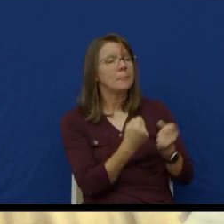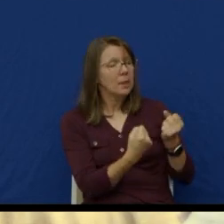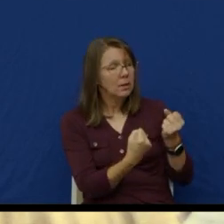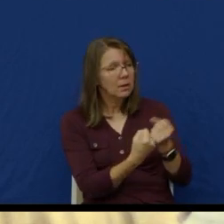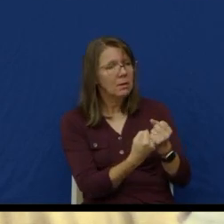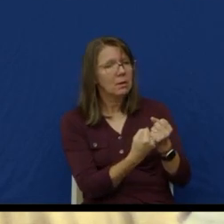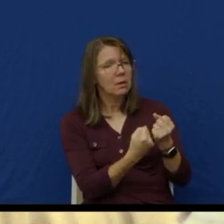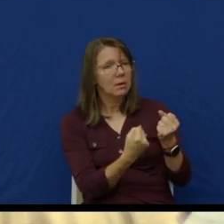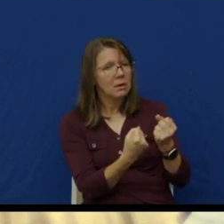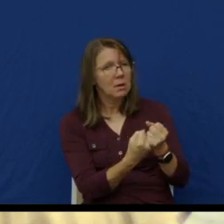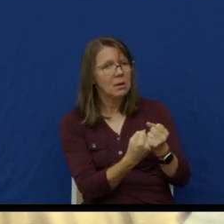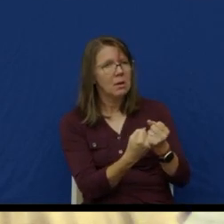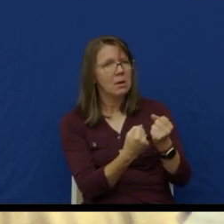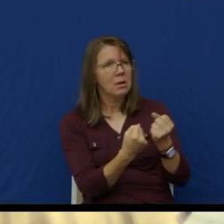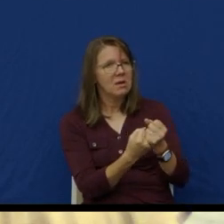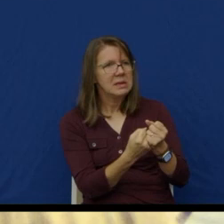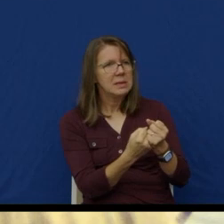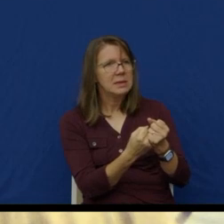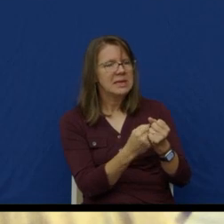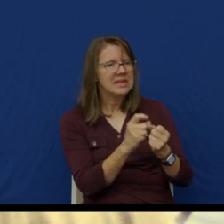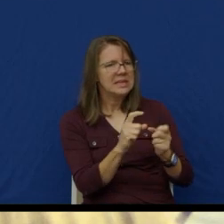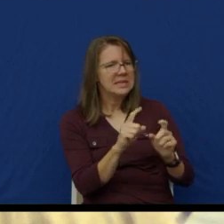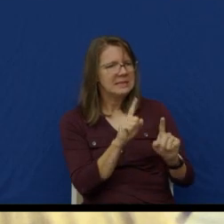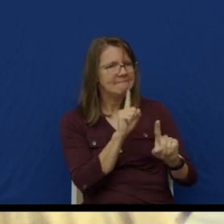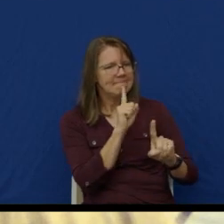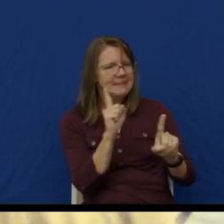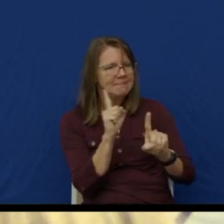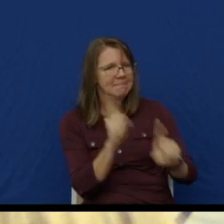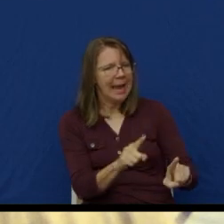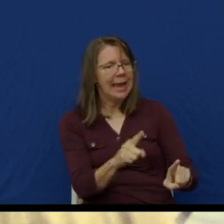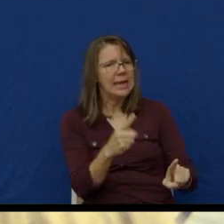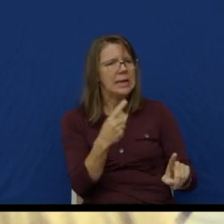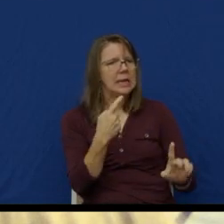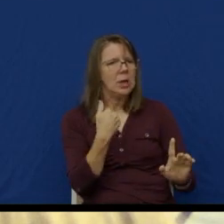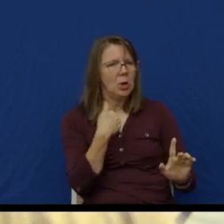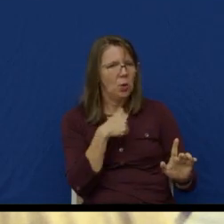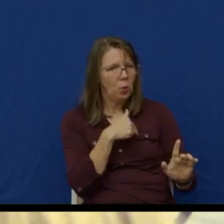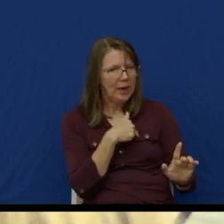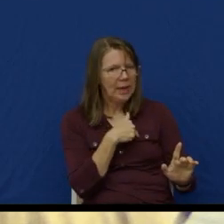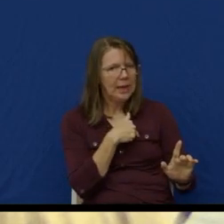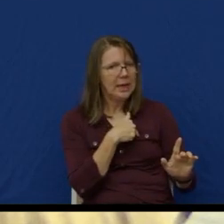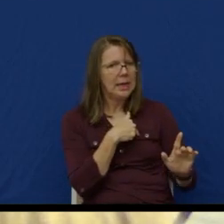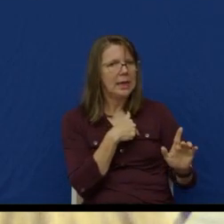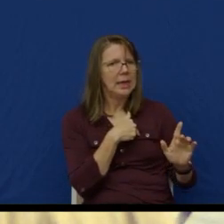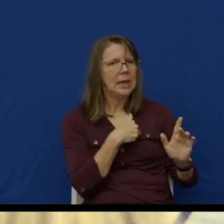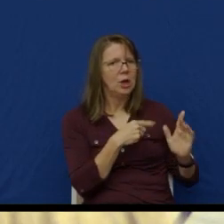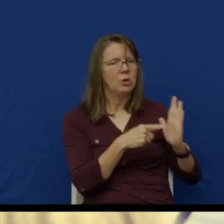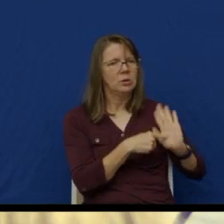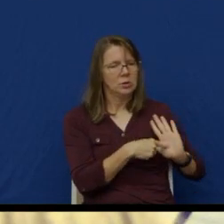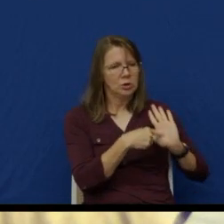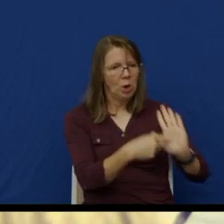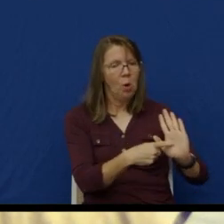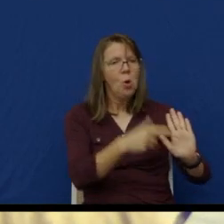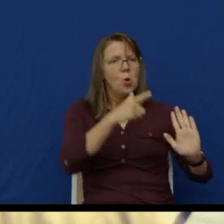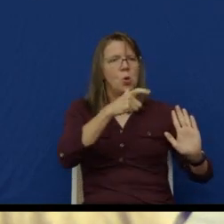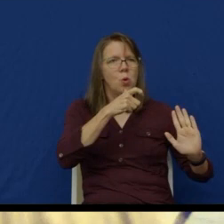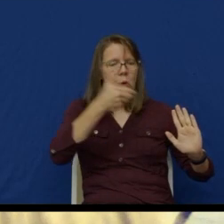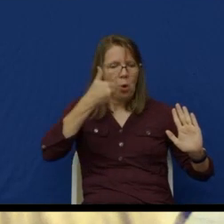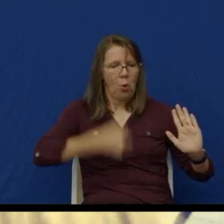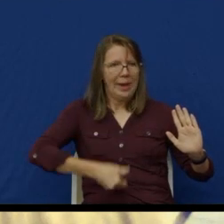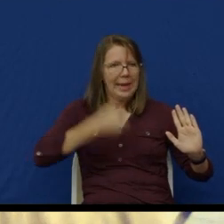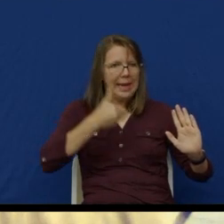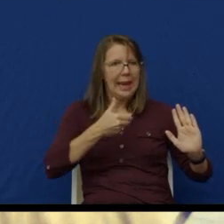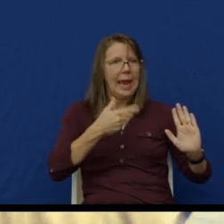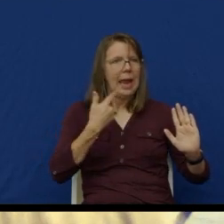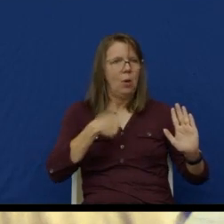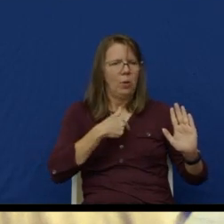supportively insistent that we get to the place that we could say to people, here's who we are and here's what we're about, and begin